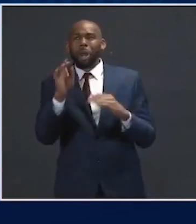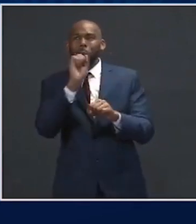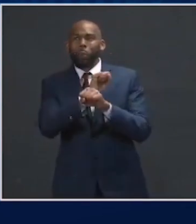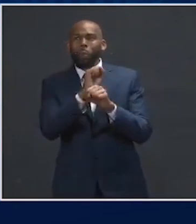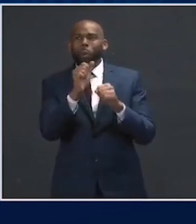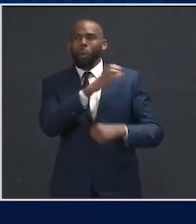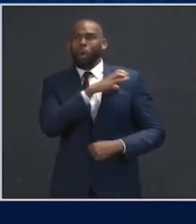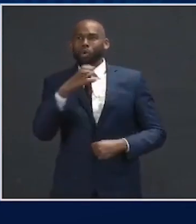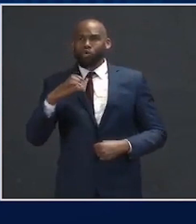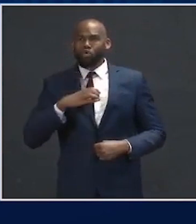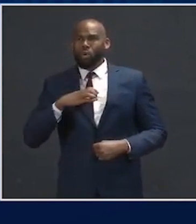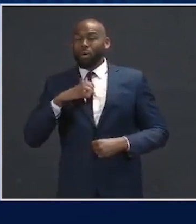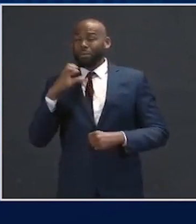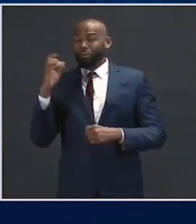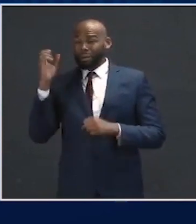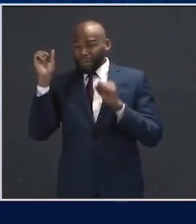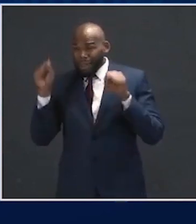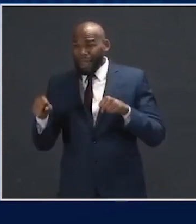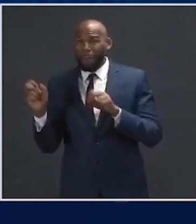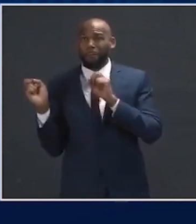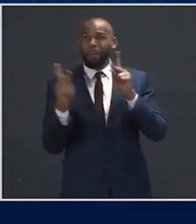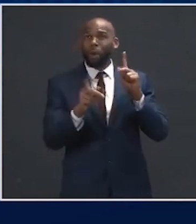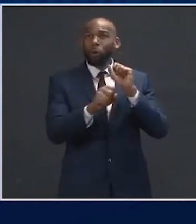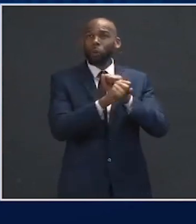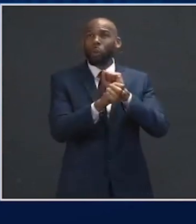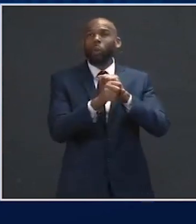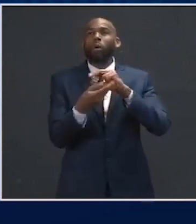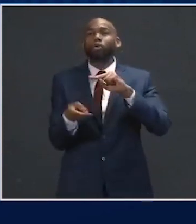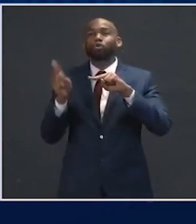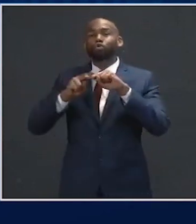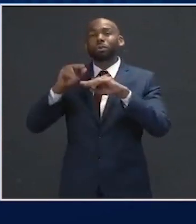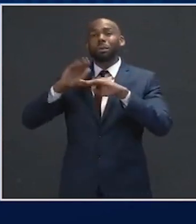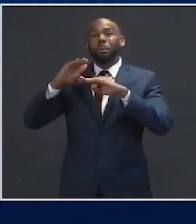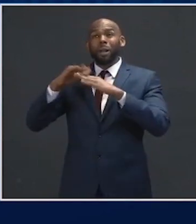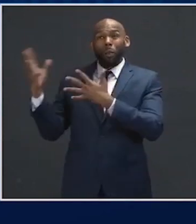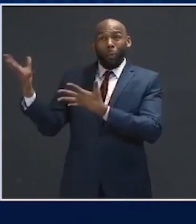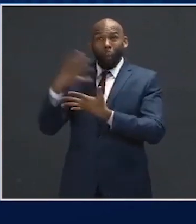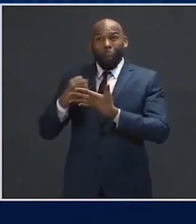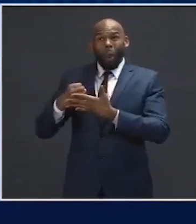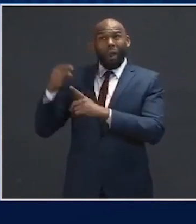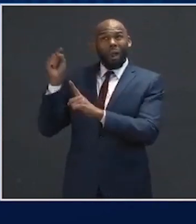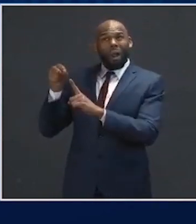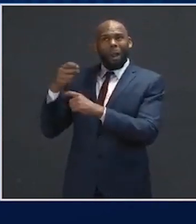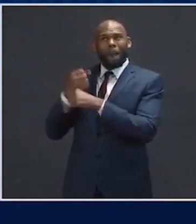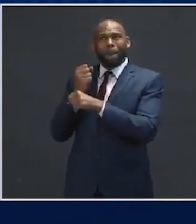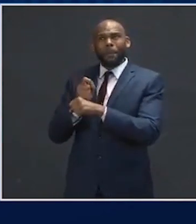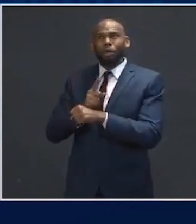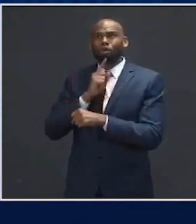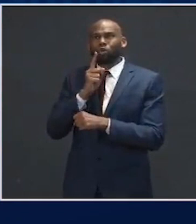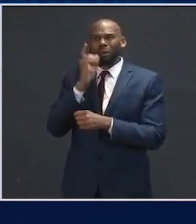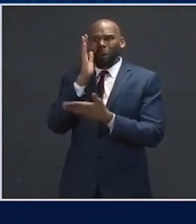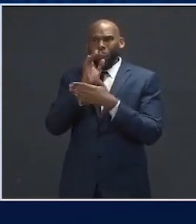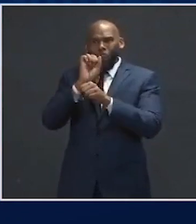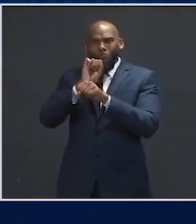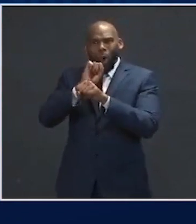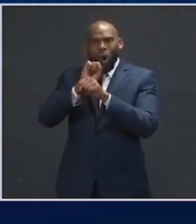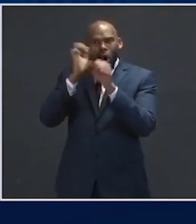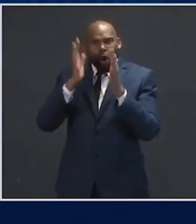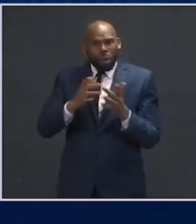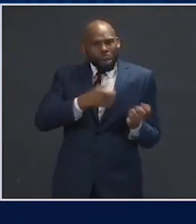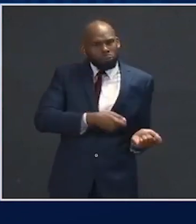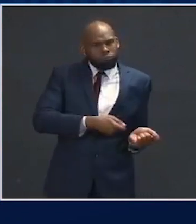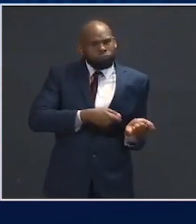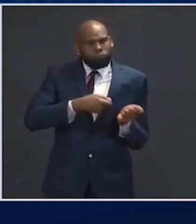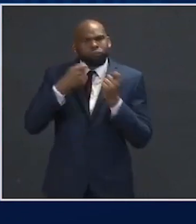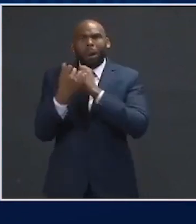to work. And the minimum wage, increasing the minimum wage, is a way to ensure that workers are pulled out of poverty, that millions of workers who